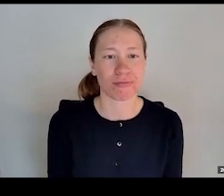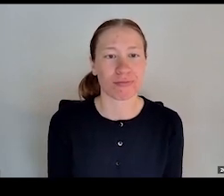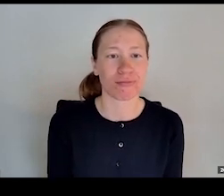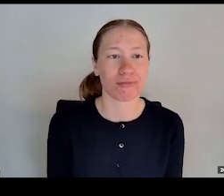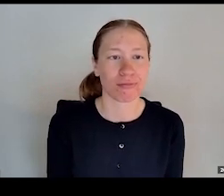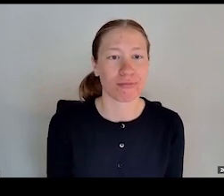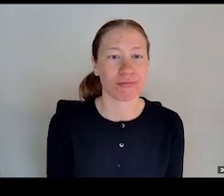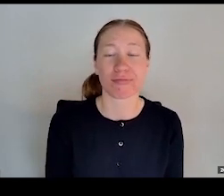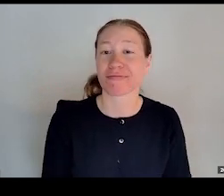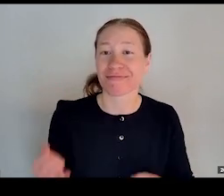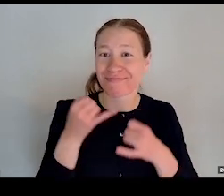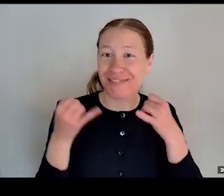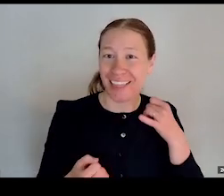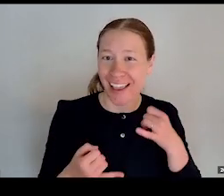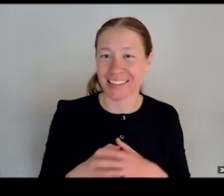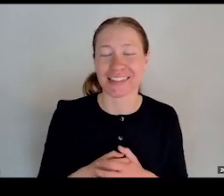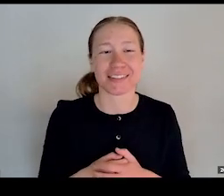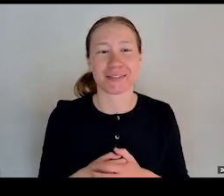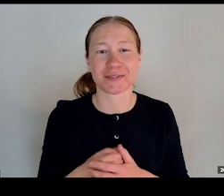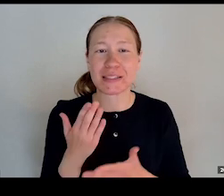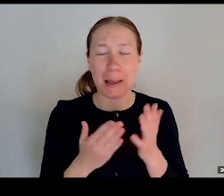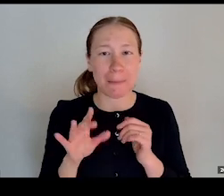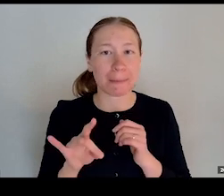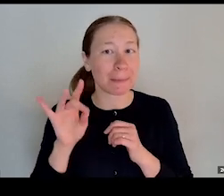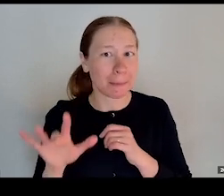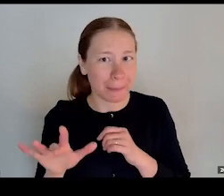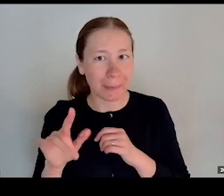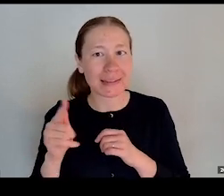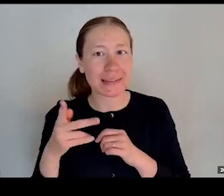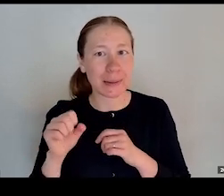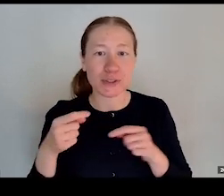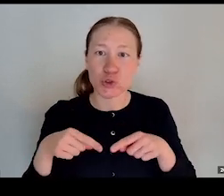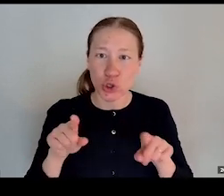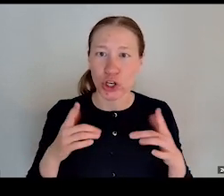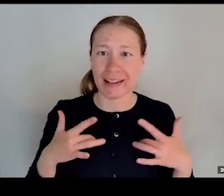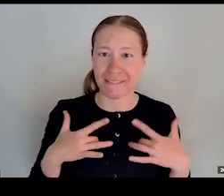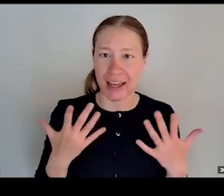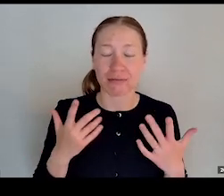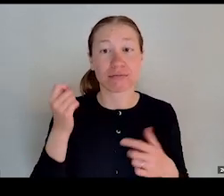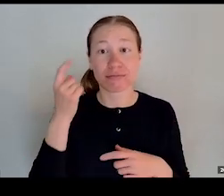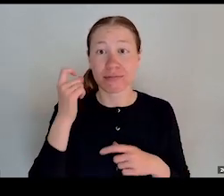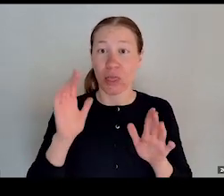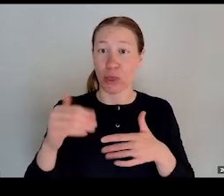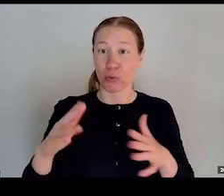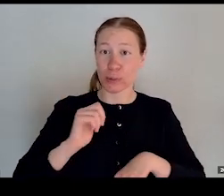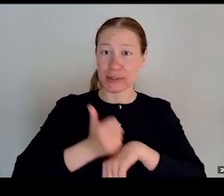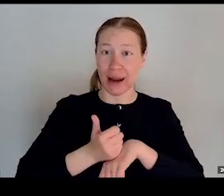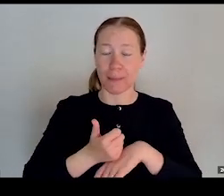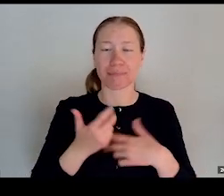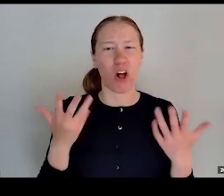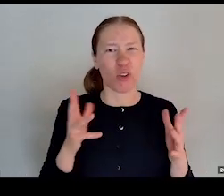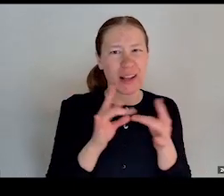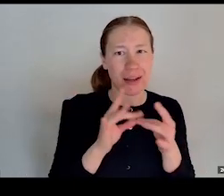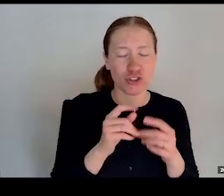And then lastly, for some tips during the event is that room setup. So I talked earlier about making sure that we have microphones in